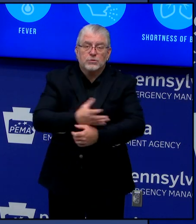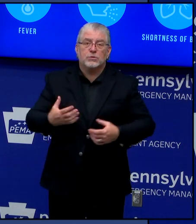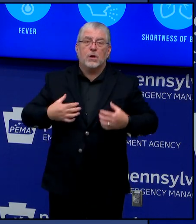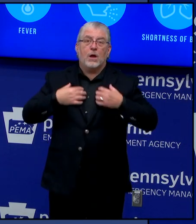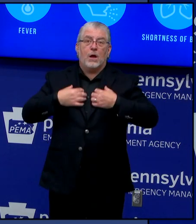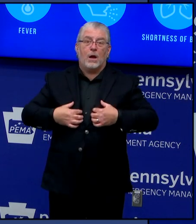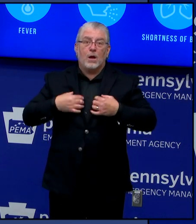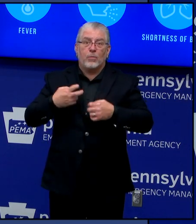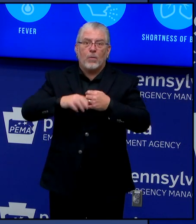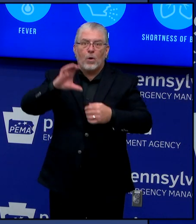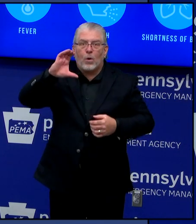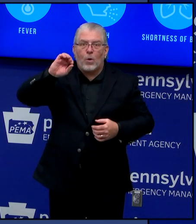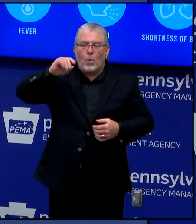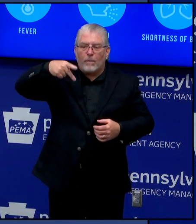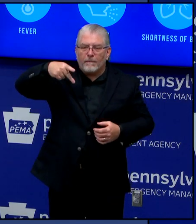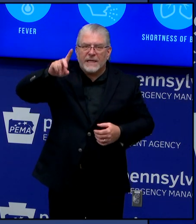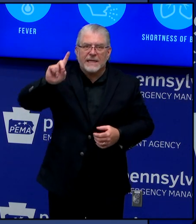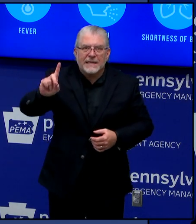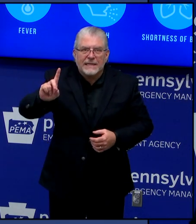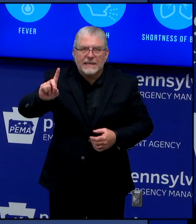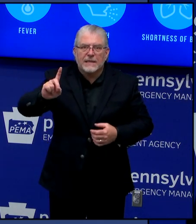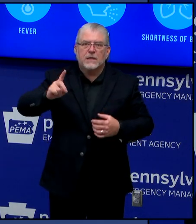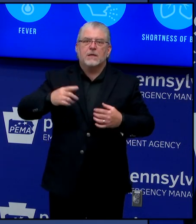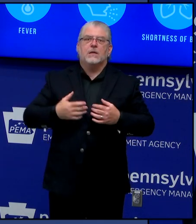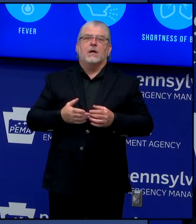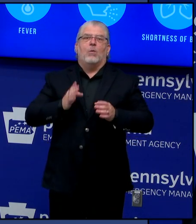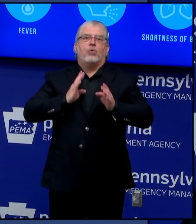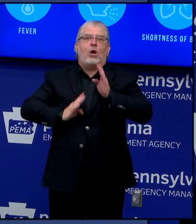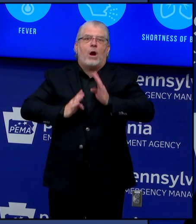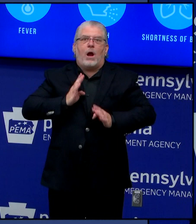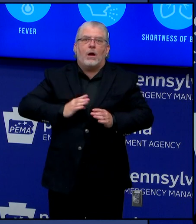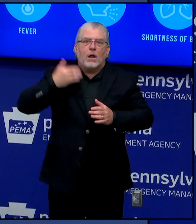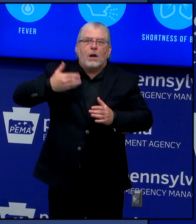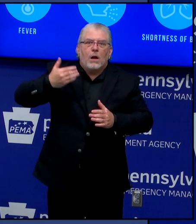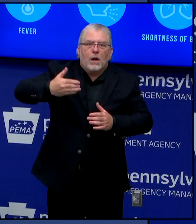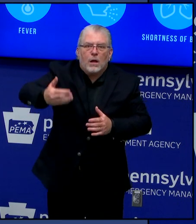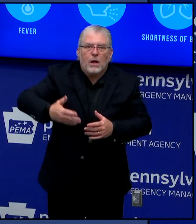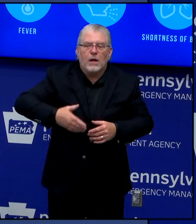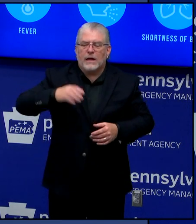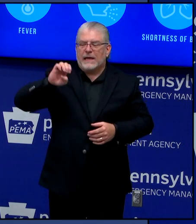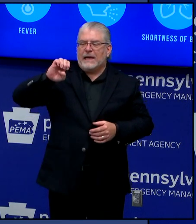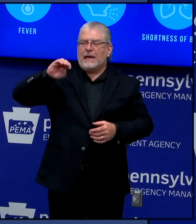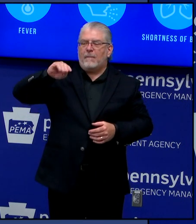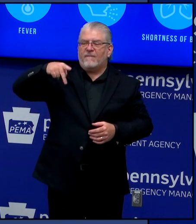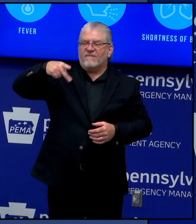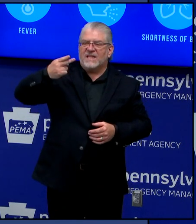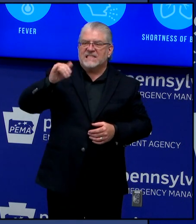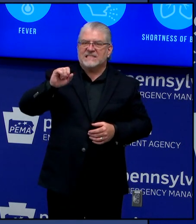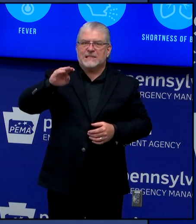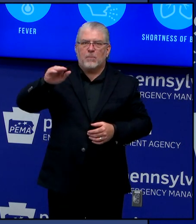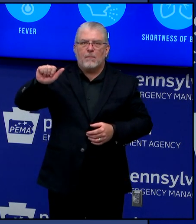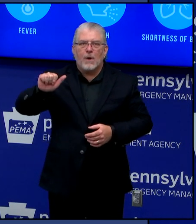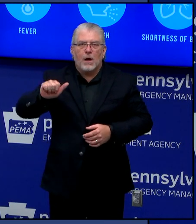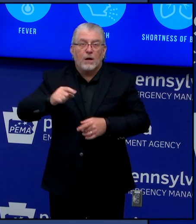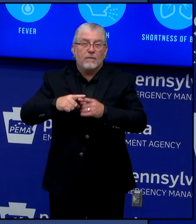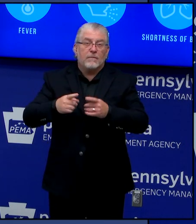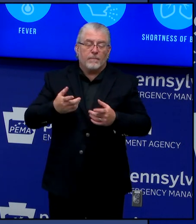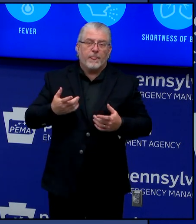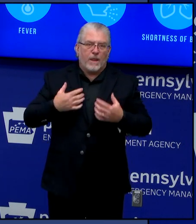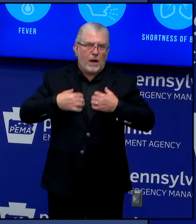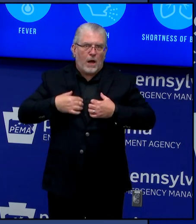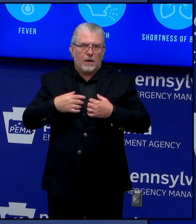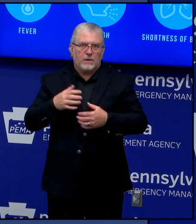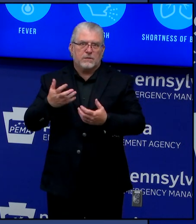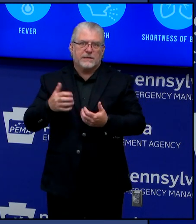obstructive pulmonary disease. That includes chronic bronchitis and emphysema, and chronic kidney disease, so those type of conditions.